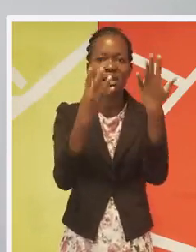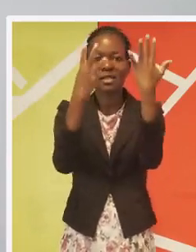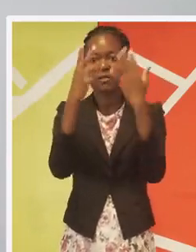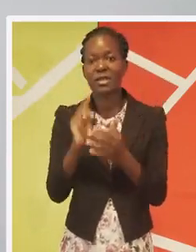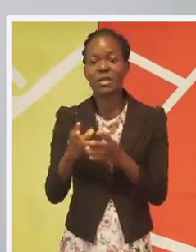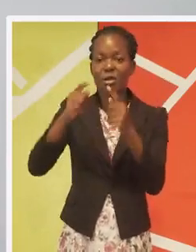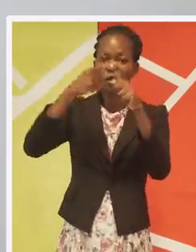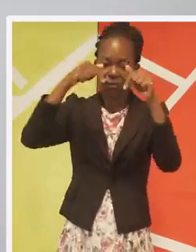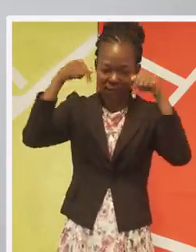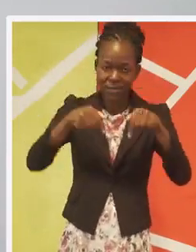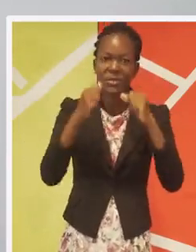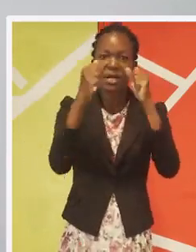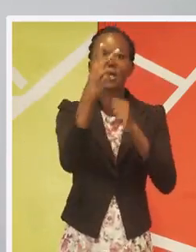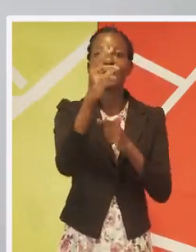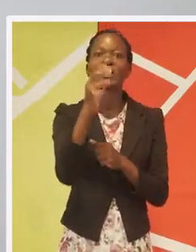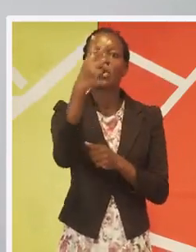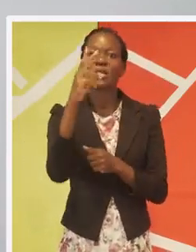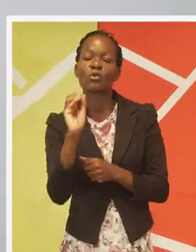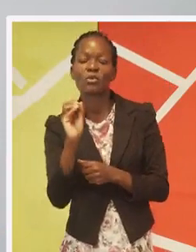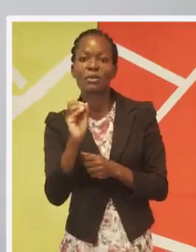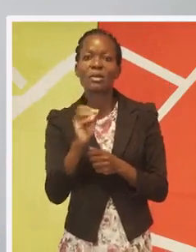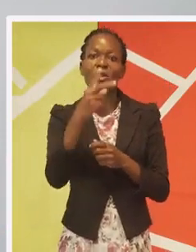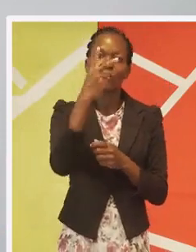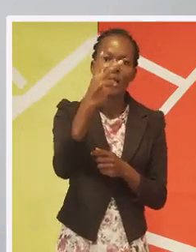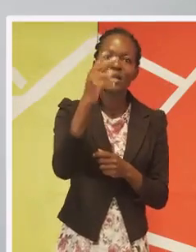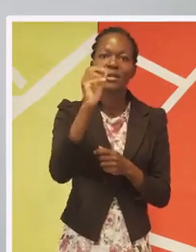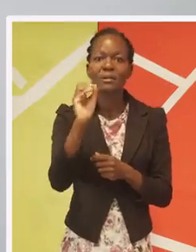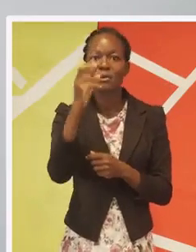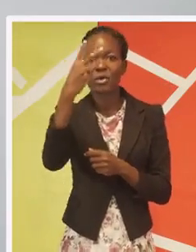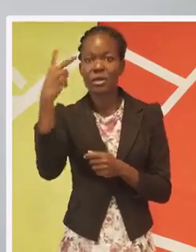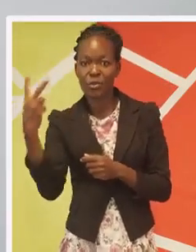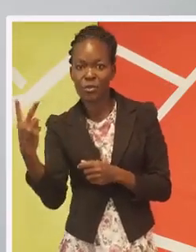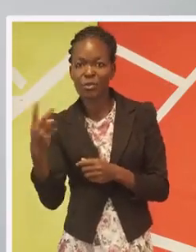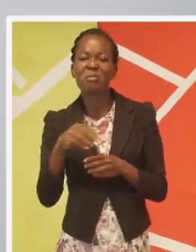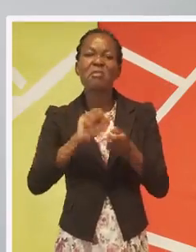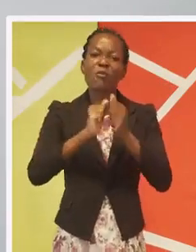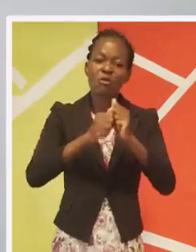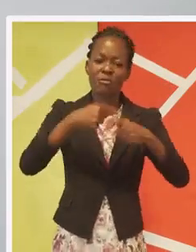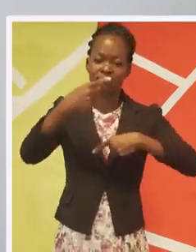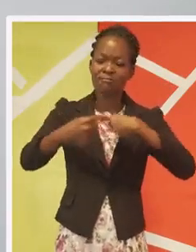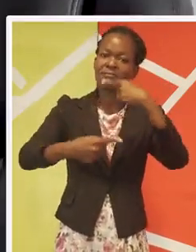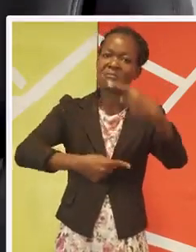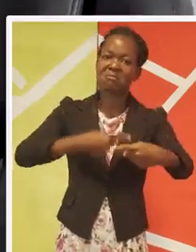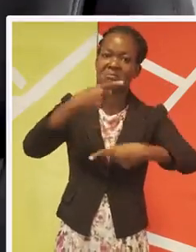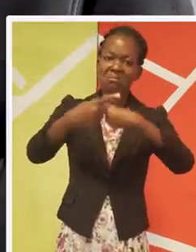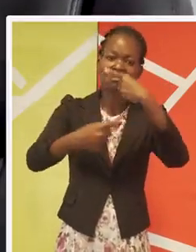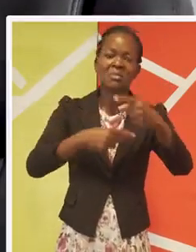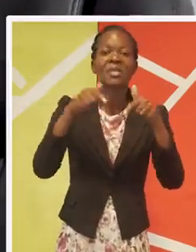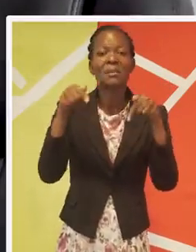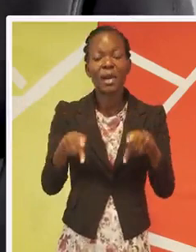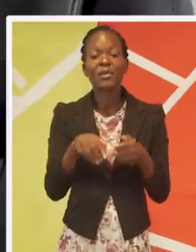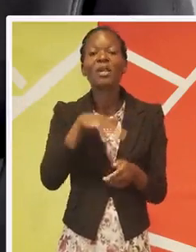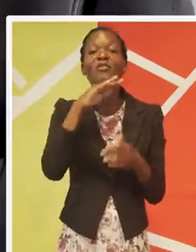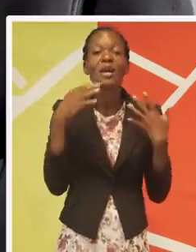2022, we've accumulated so much debt, and the question becomes, do we have alternatives, or are we stuck in